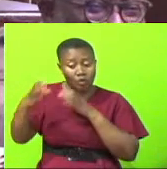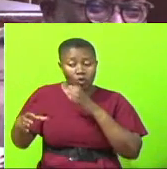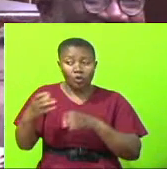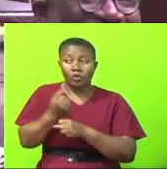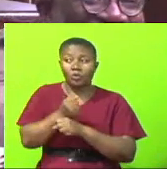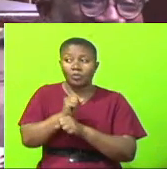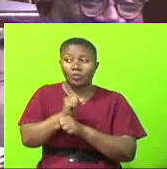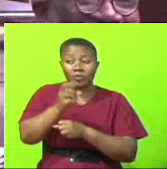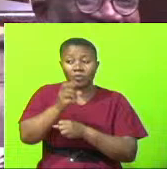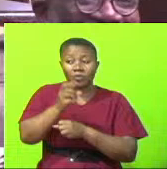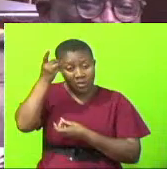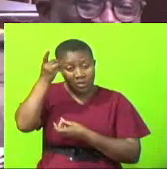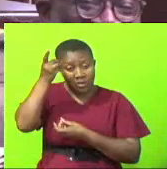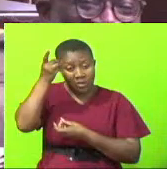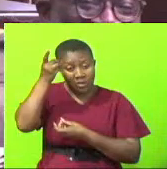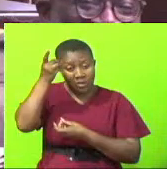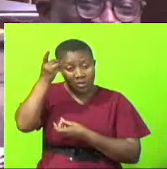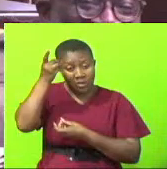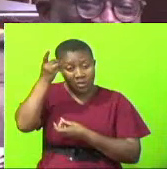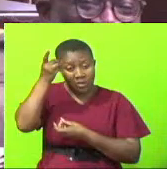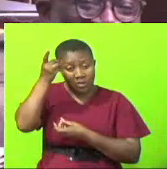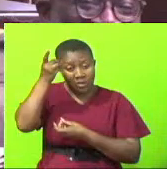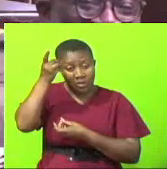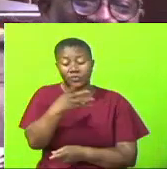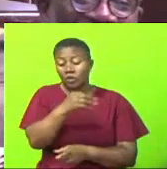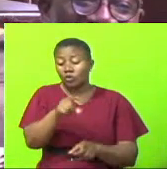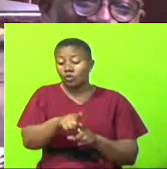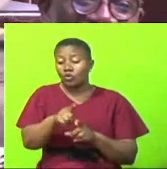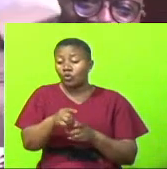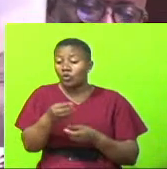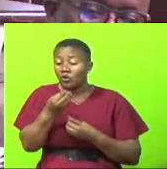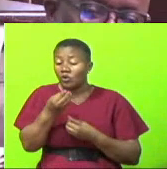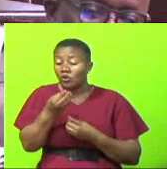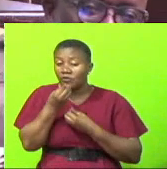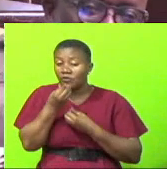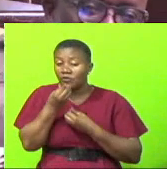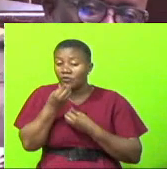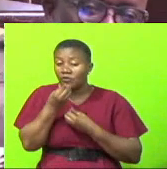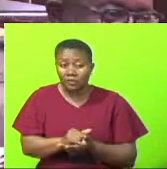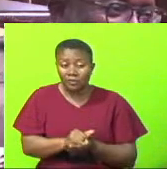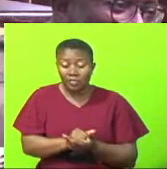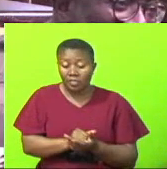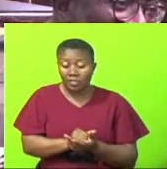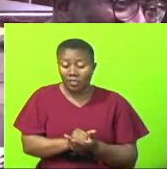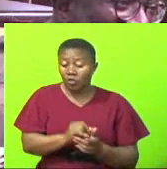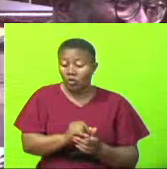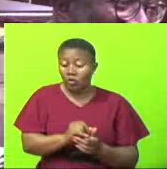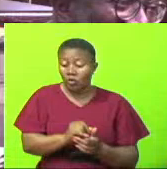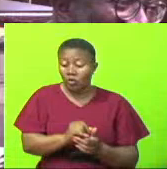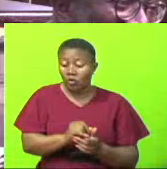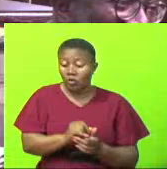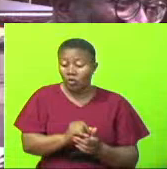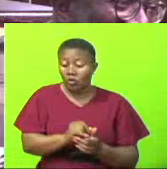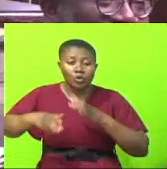learned majority leader had informed us that he had gone to the Supreme Court to